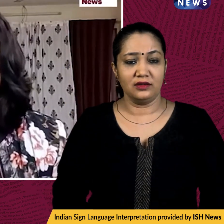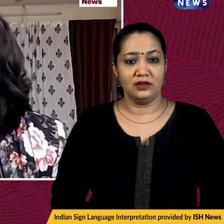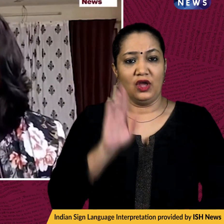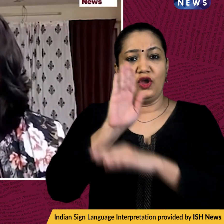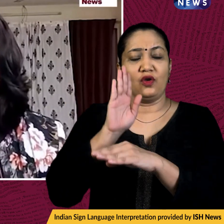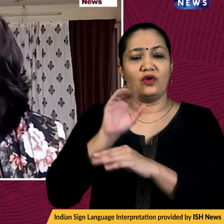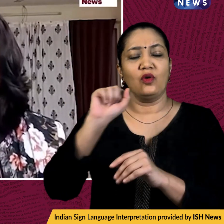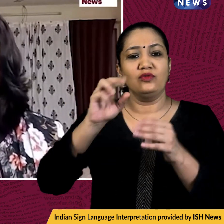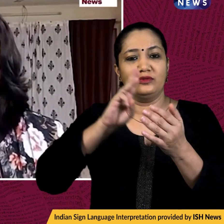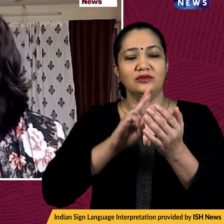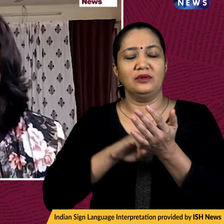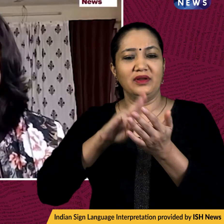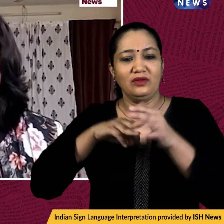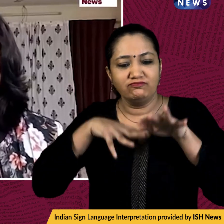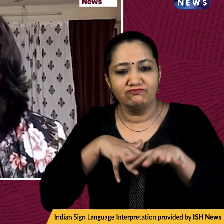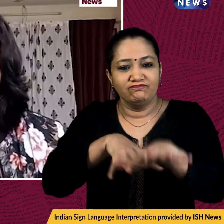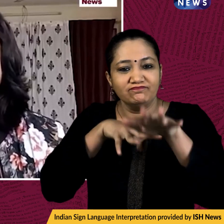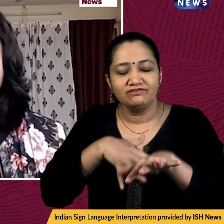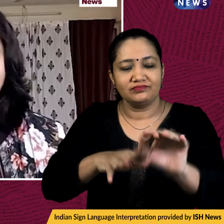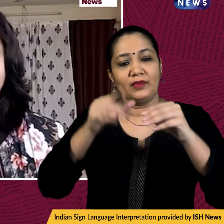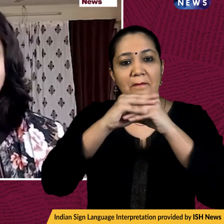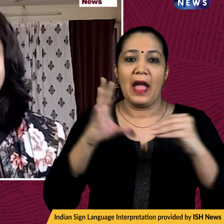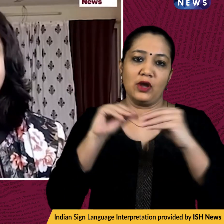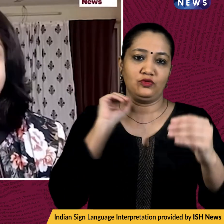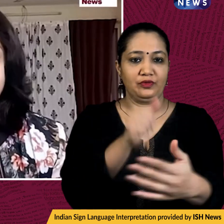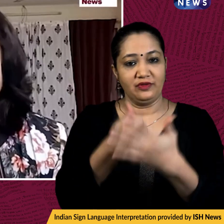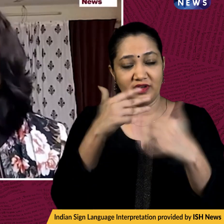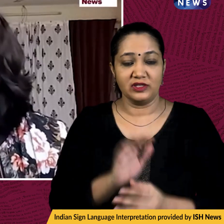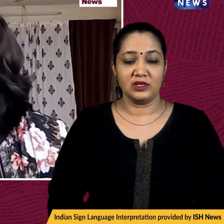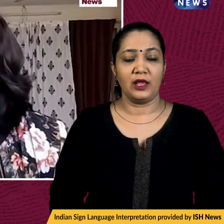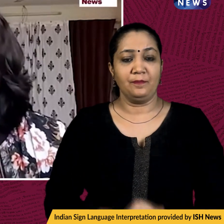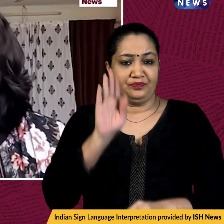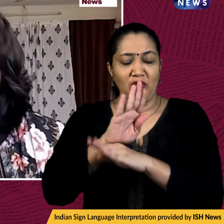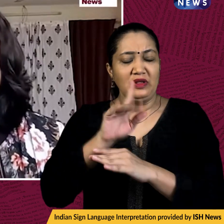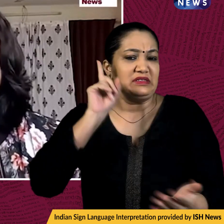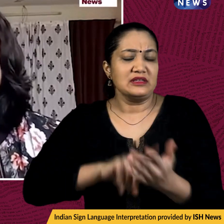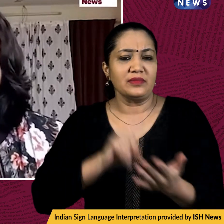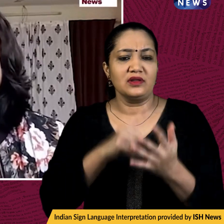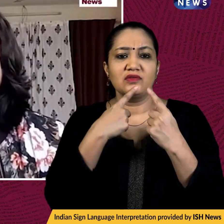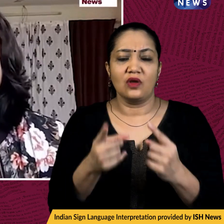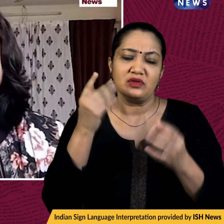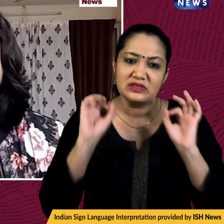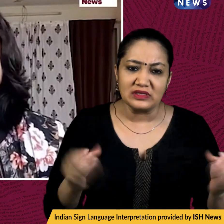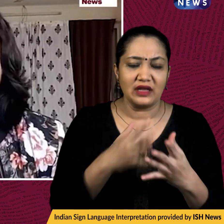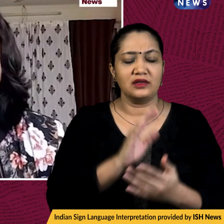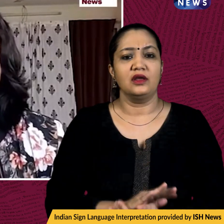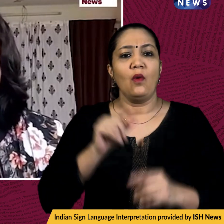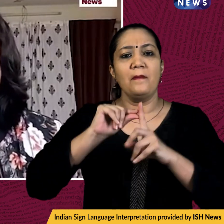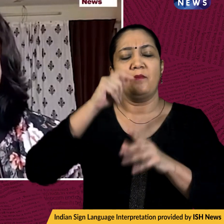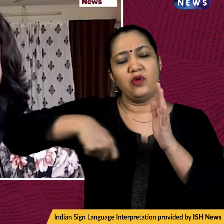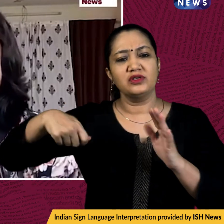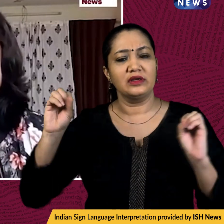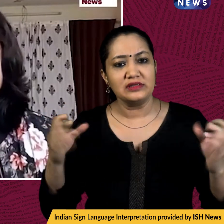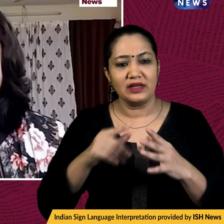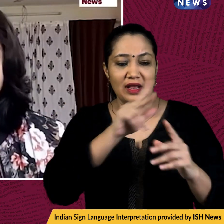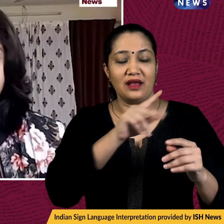Karnataka, Congress Mekedatu padayatra has now entered Bengaluru. Now, the Congress is demanding implementation of the Mekedatu